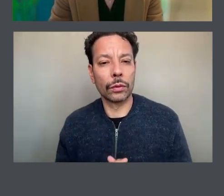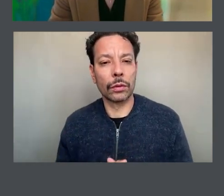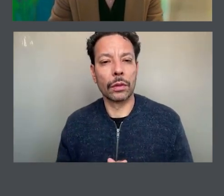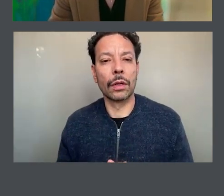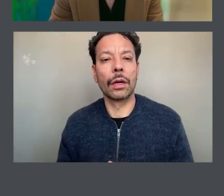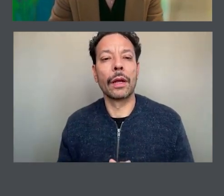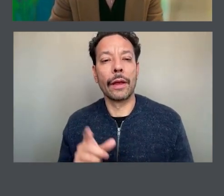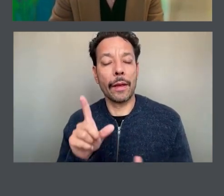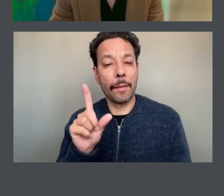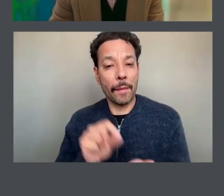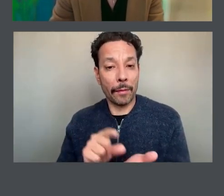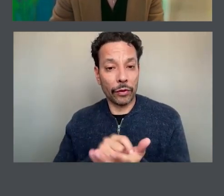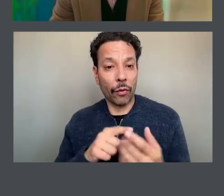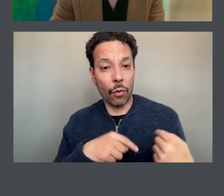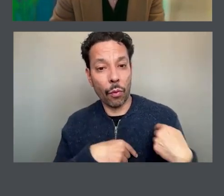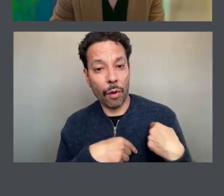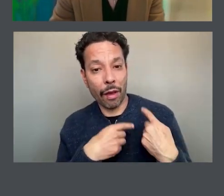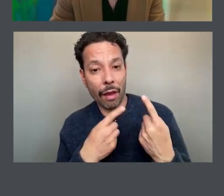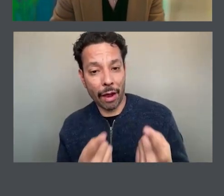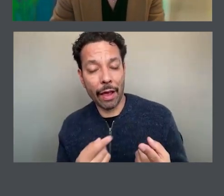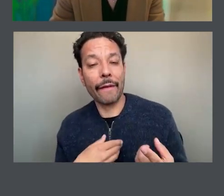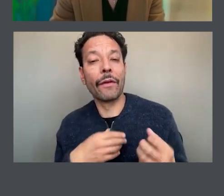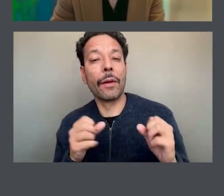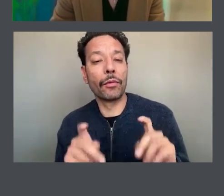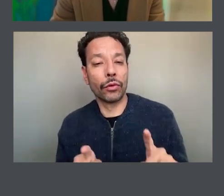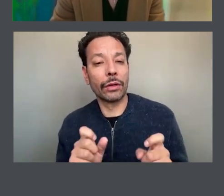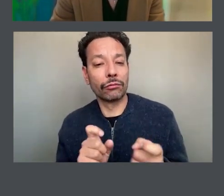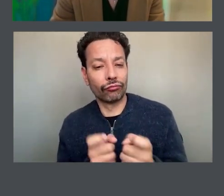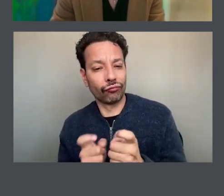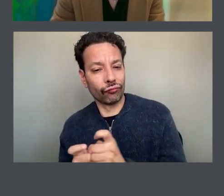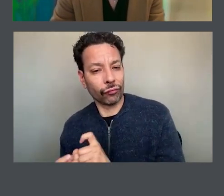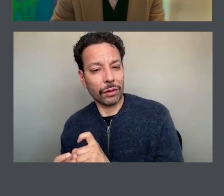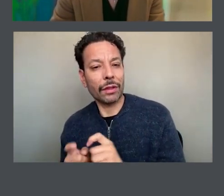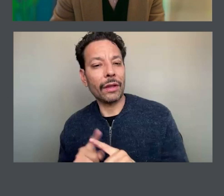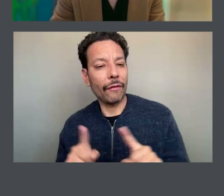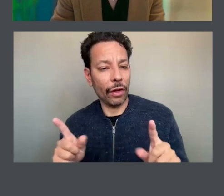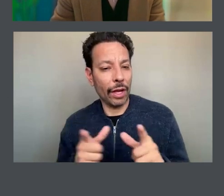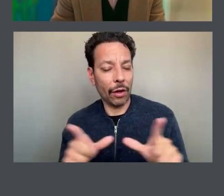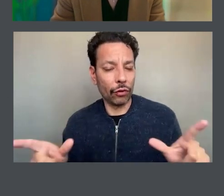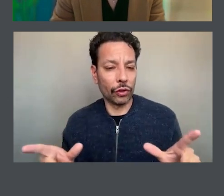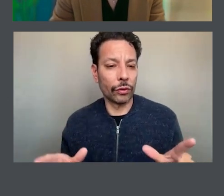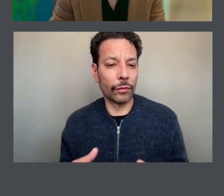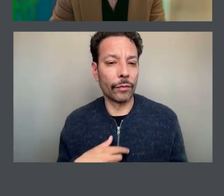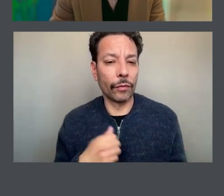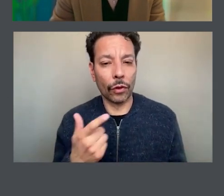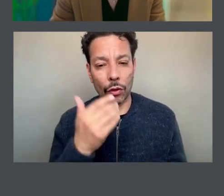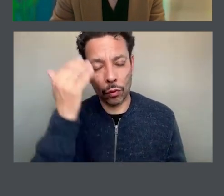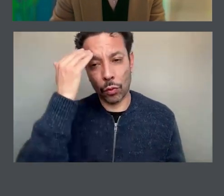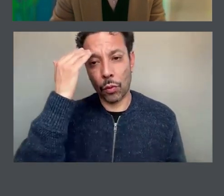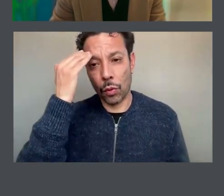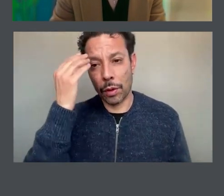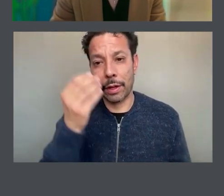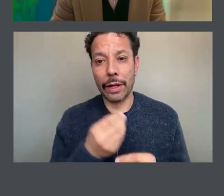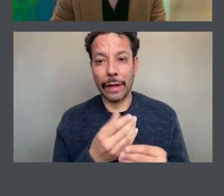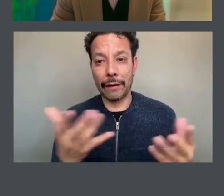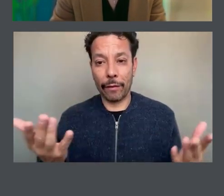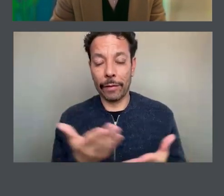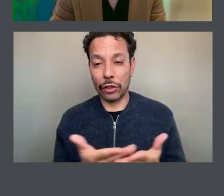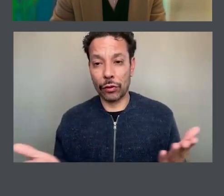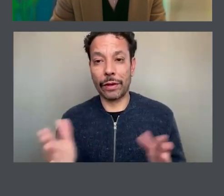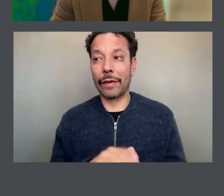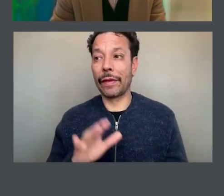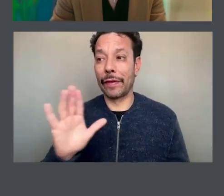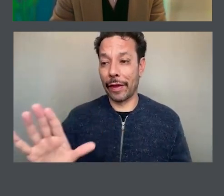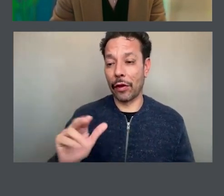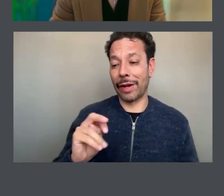So because it's been published for a while, it's had the opportunity to be translated. So we all know that giving materials in someone's